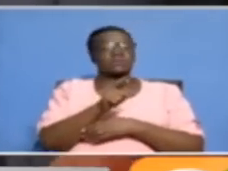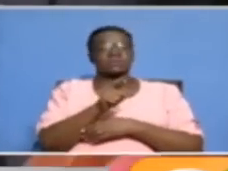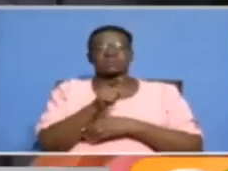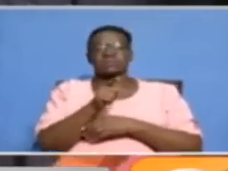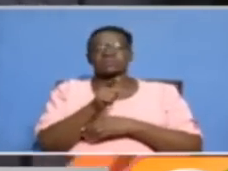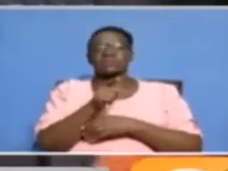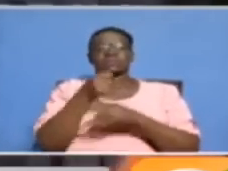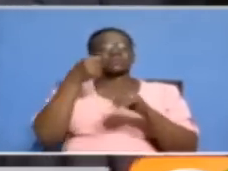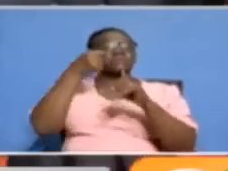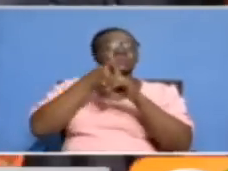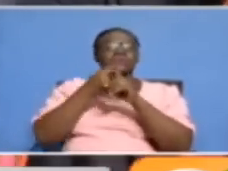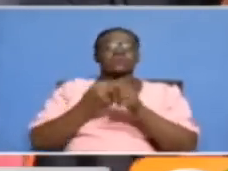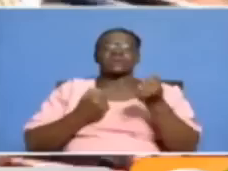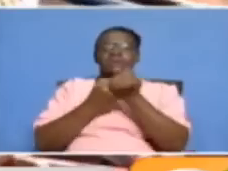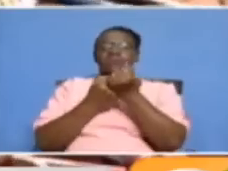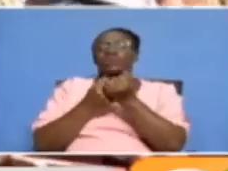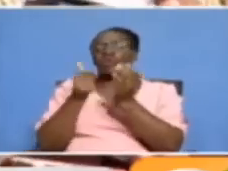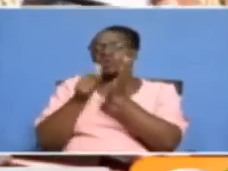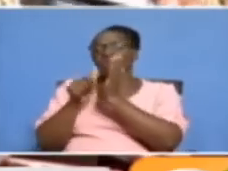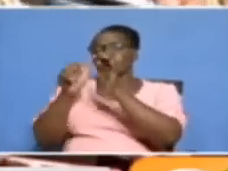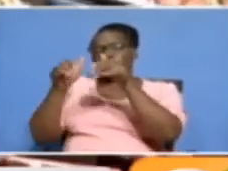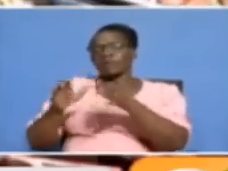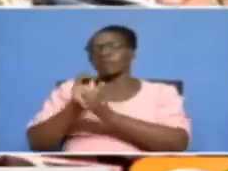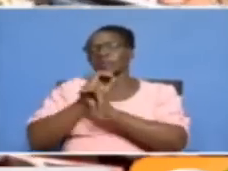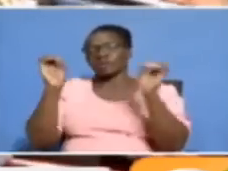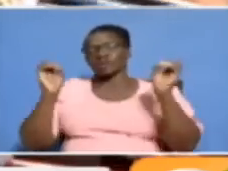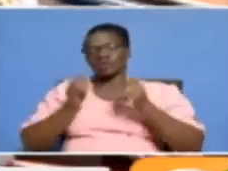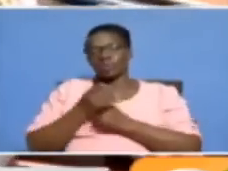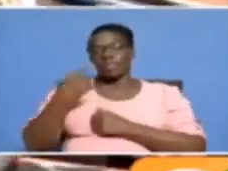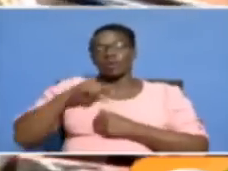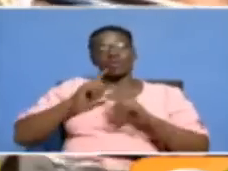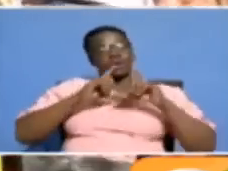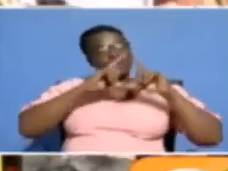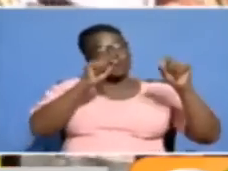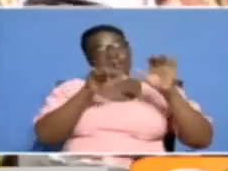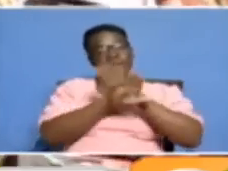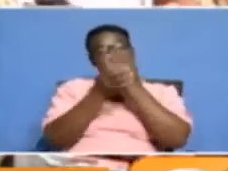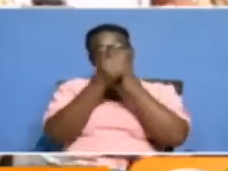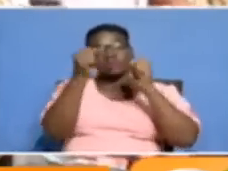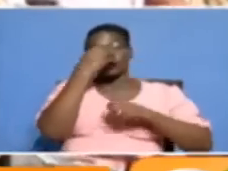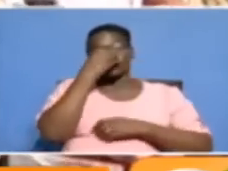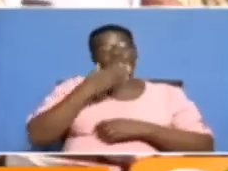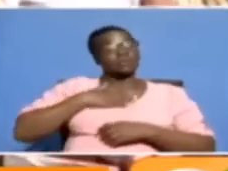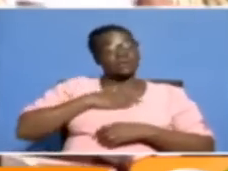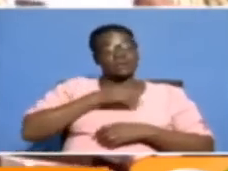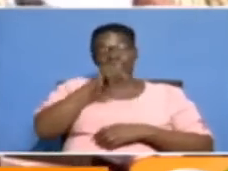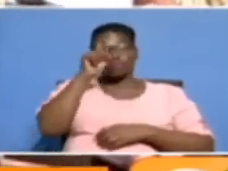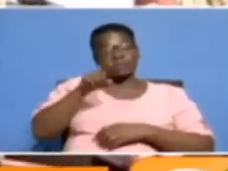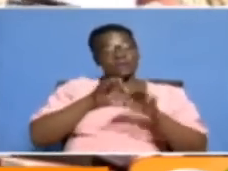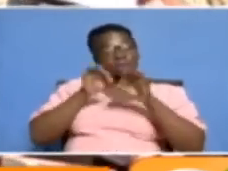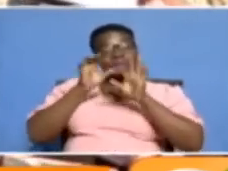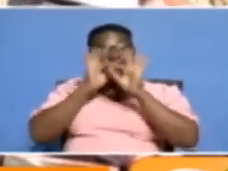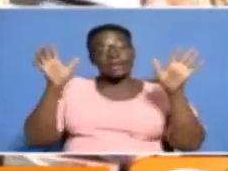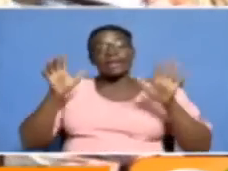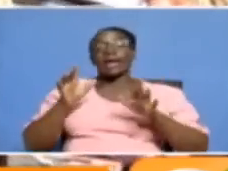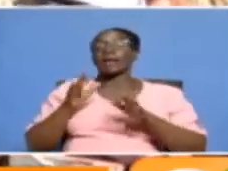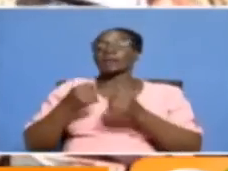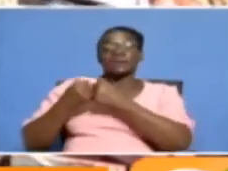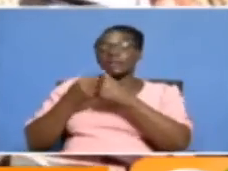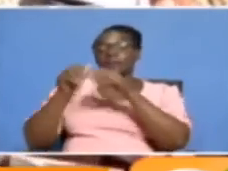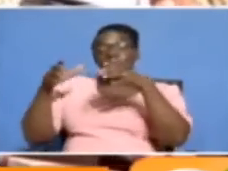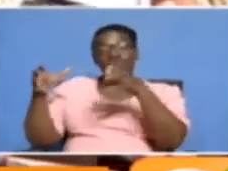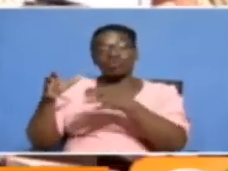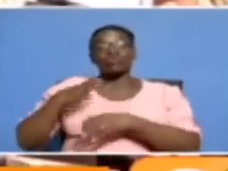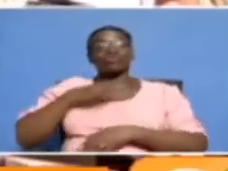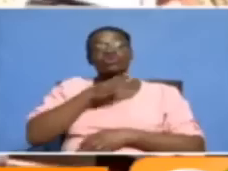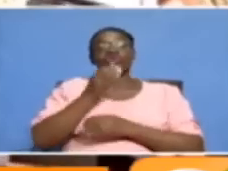maize farmers in his political backyard. So we are telling Deputy President, come out clearly when it comes to the challenges of farmers. Don't look